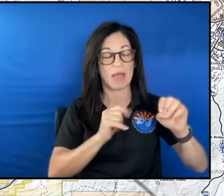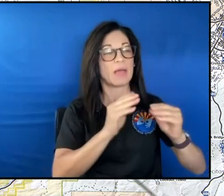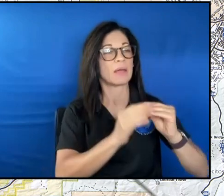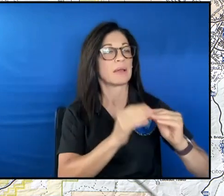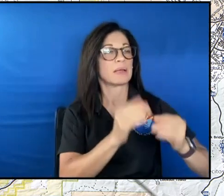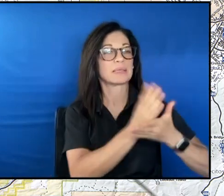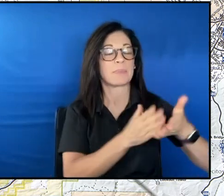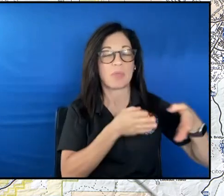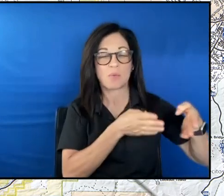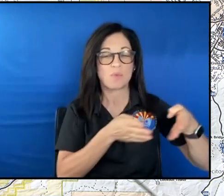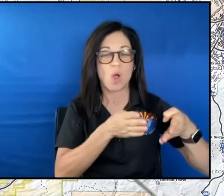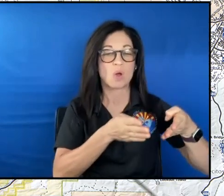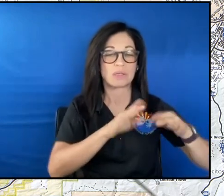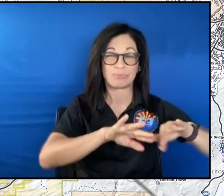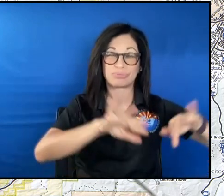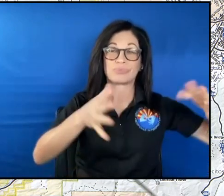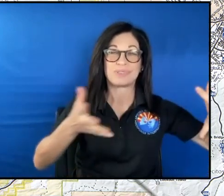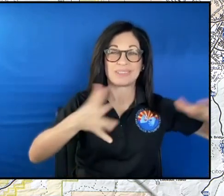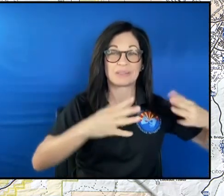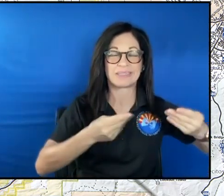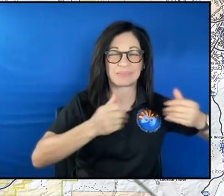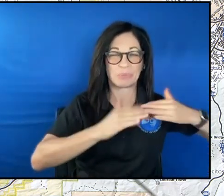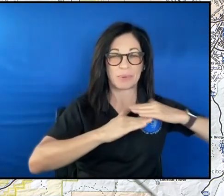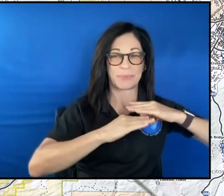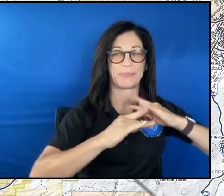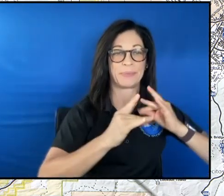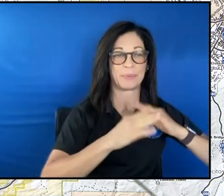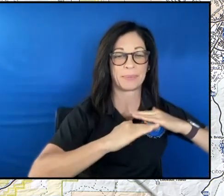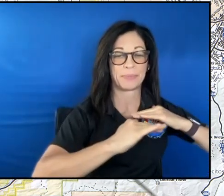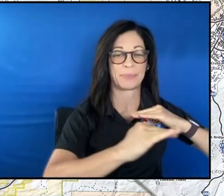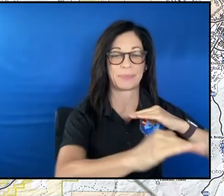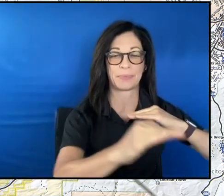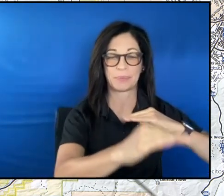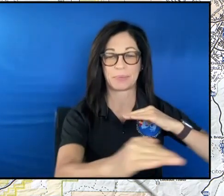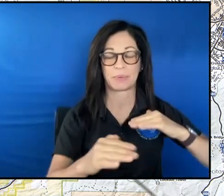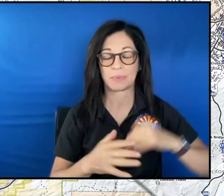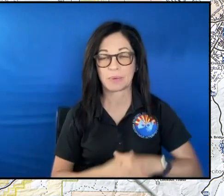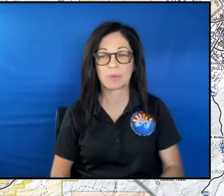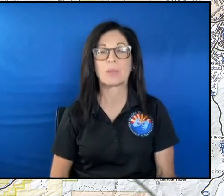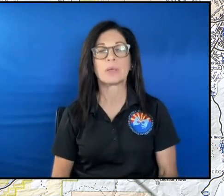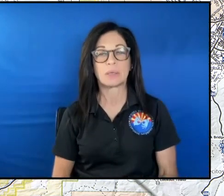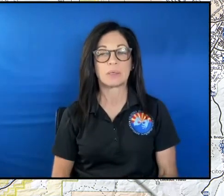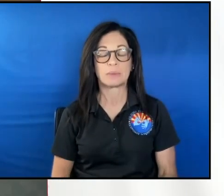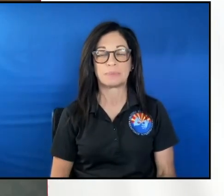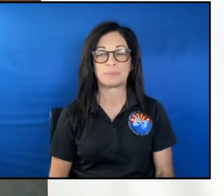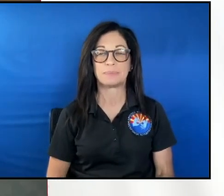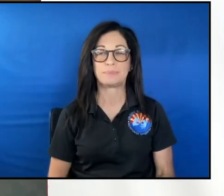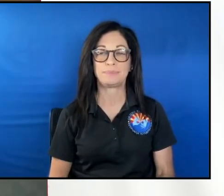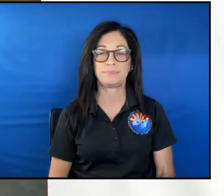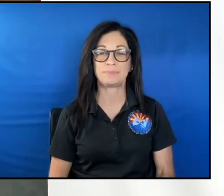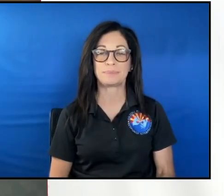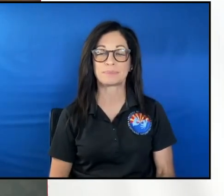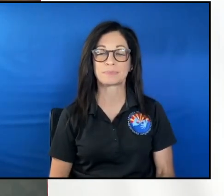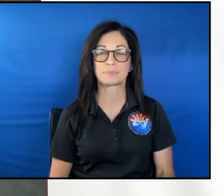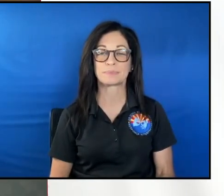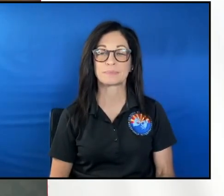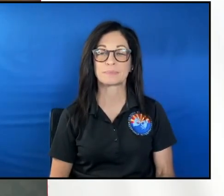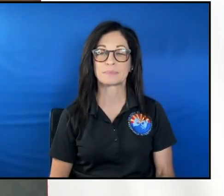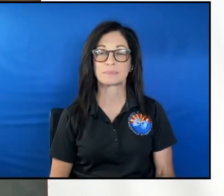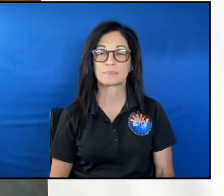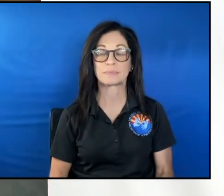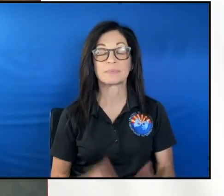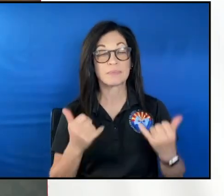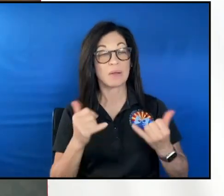roads and dozer lines just to the east there within that division. And then going into the North